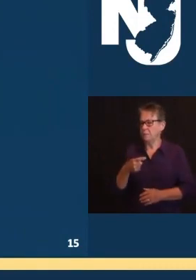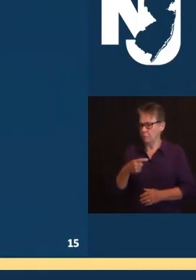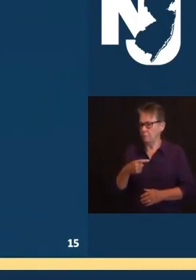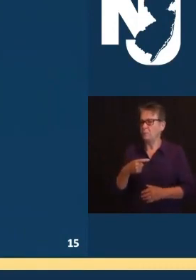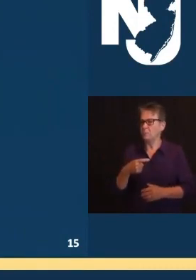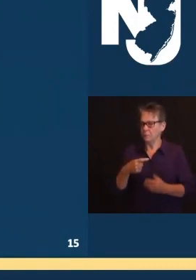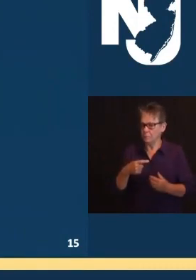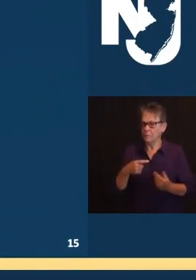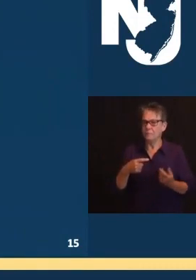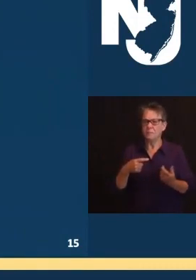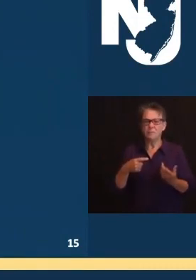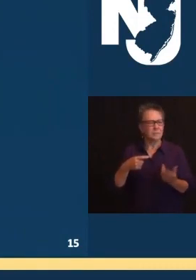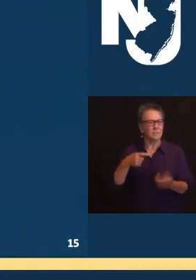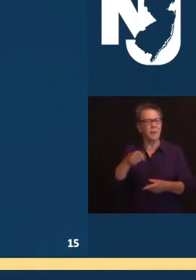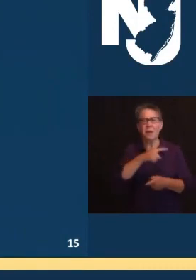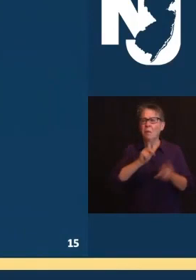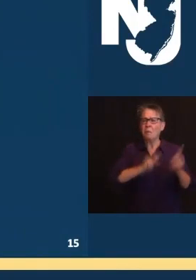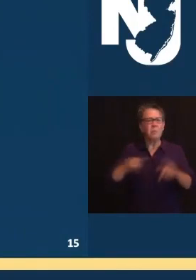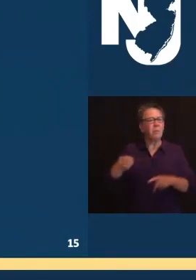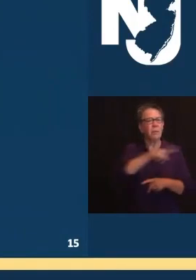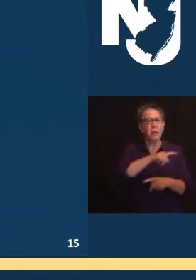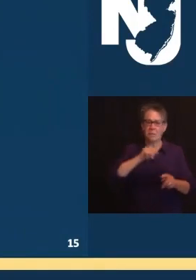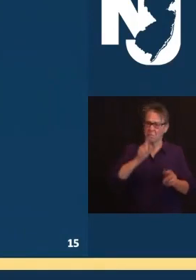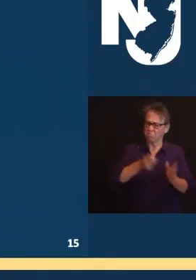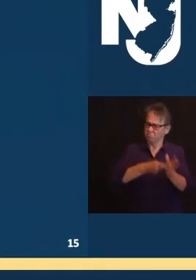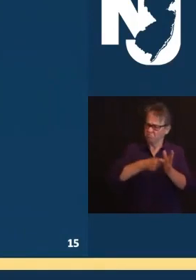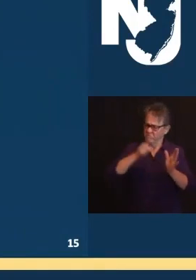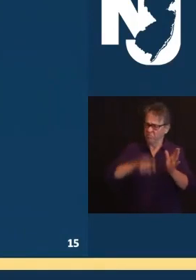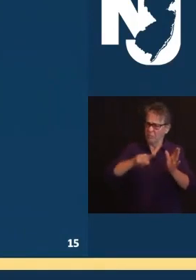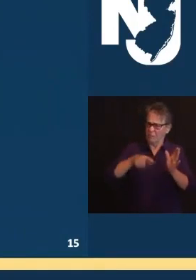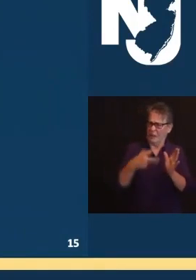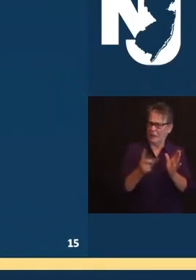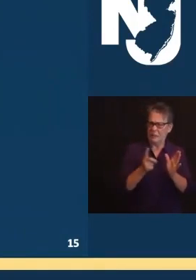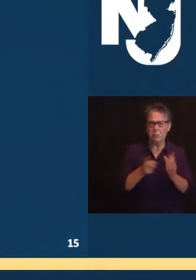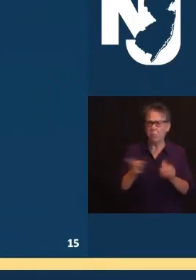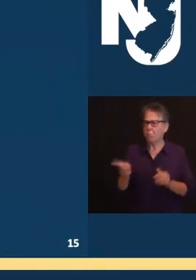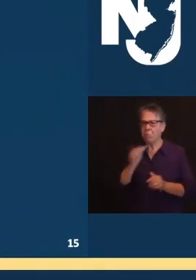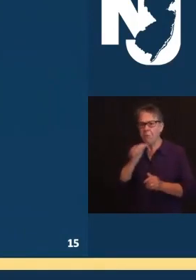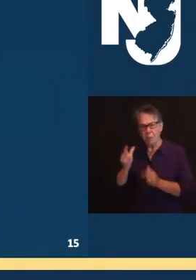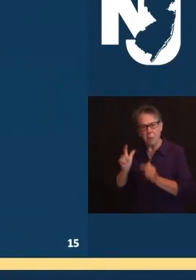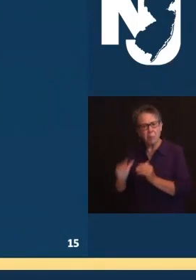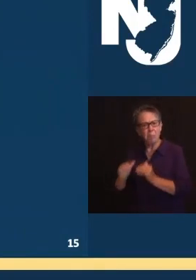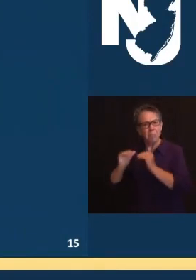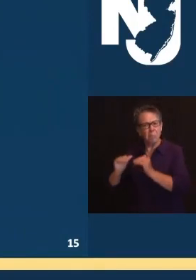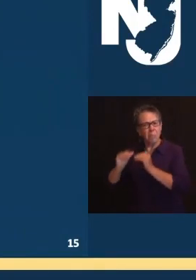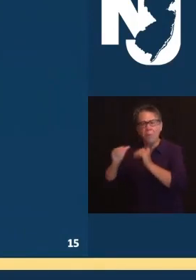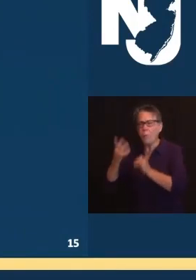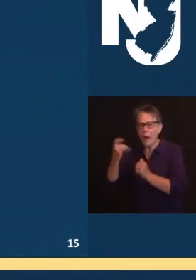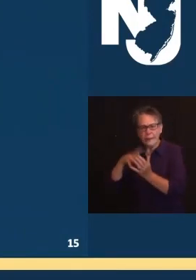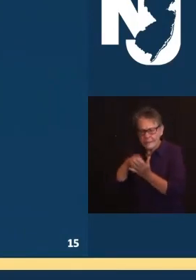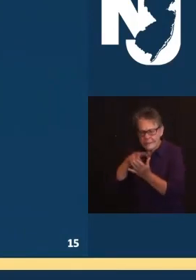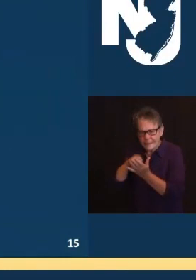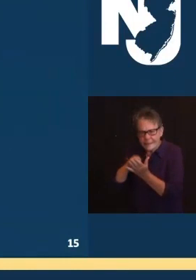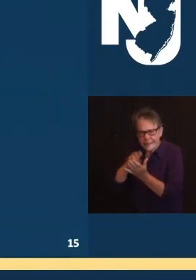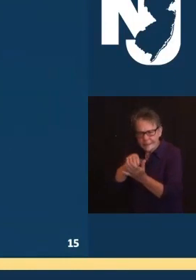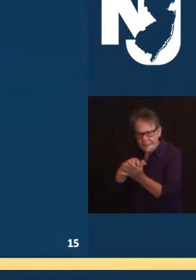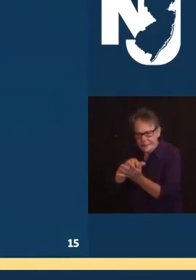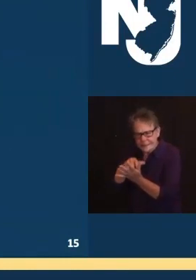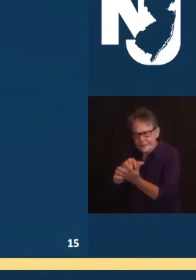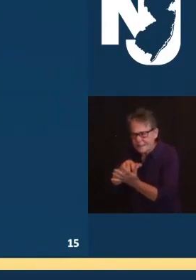chemistry, advanced mathematics, physics, and computer programming. He either authored or co-authored